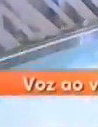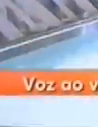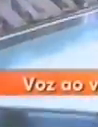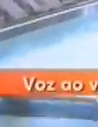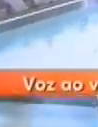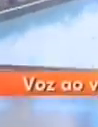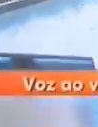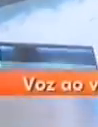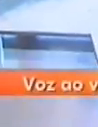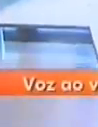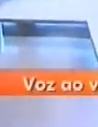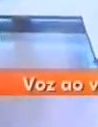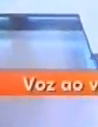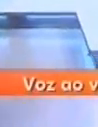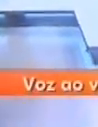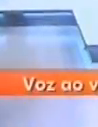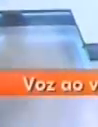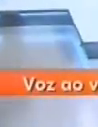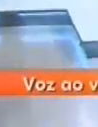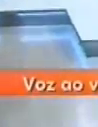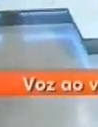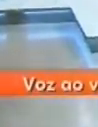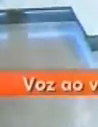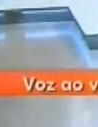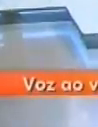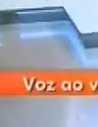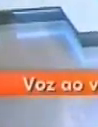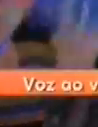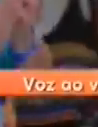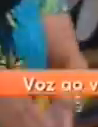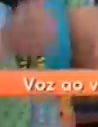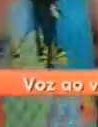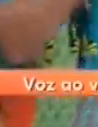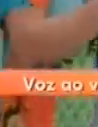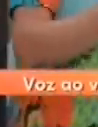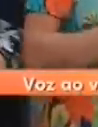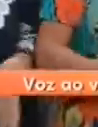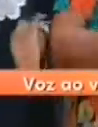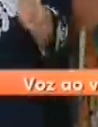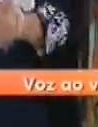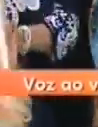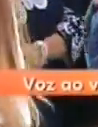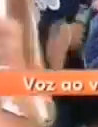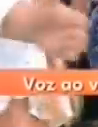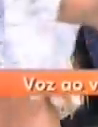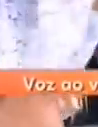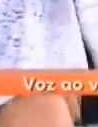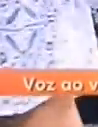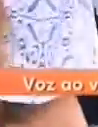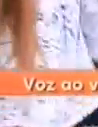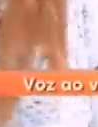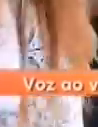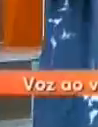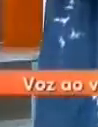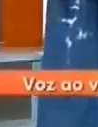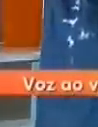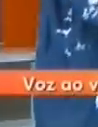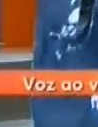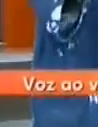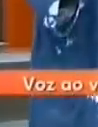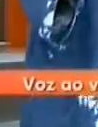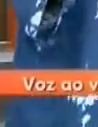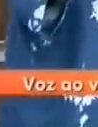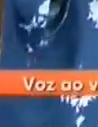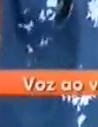shining, let the sun shine, let the sun shine